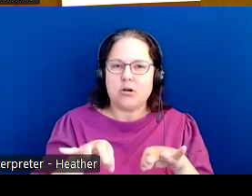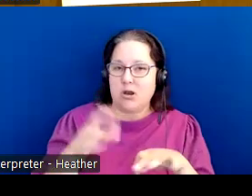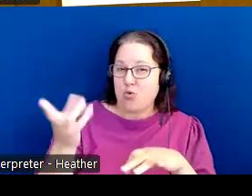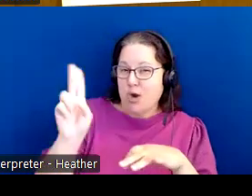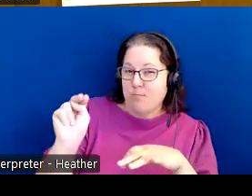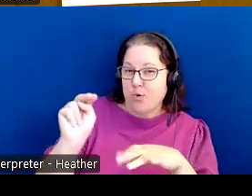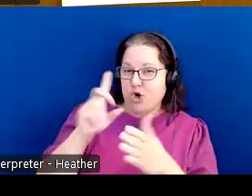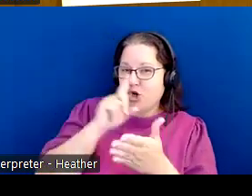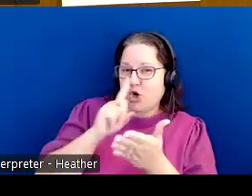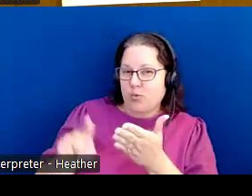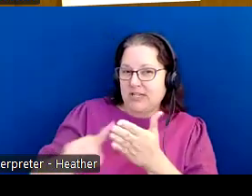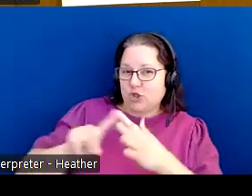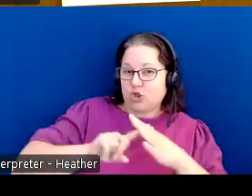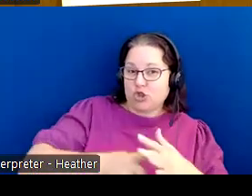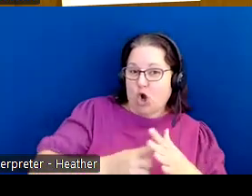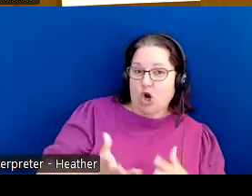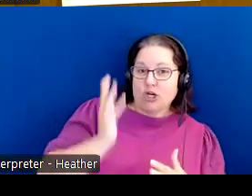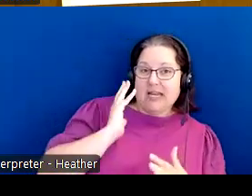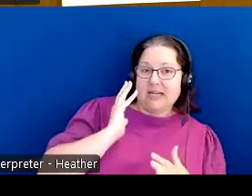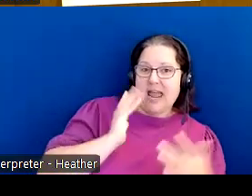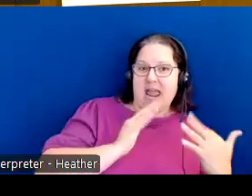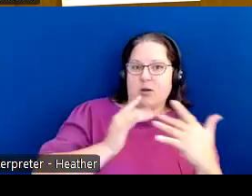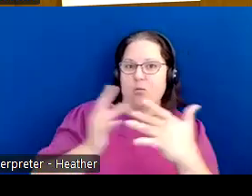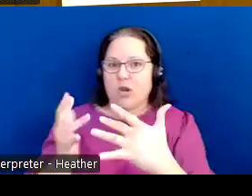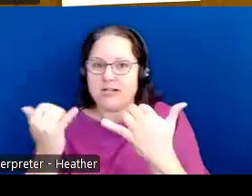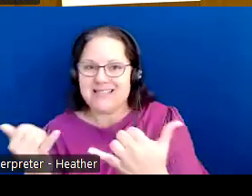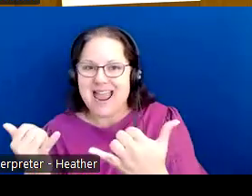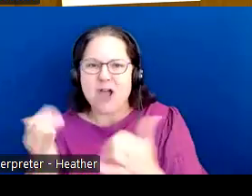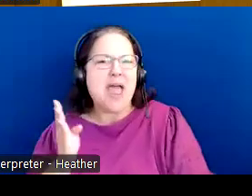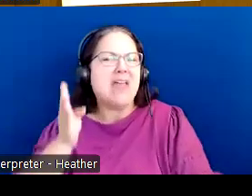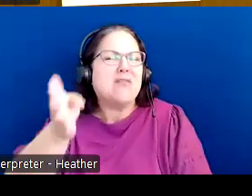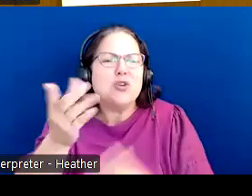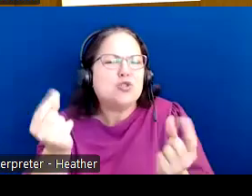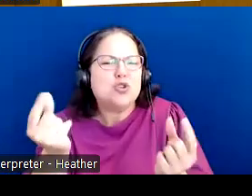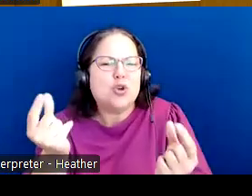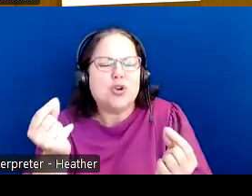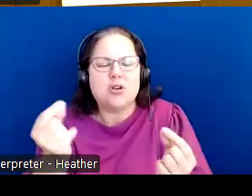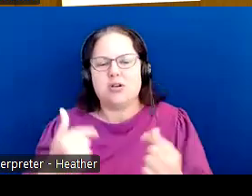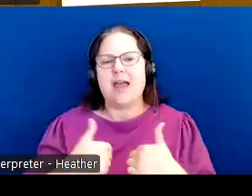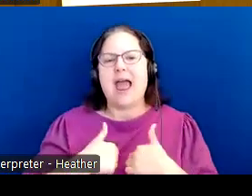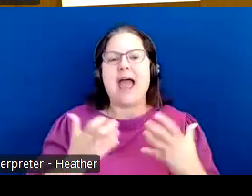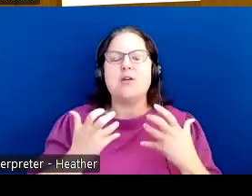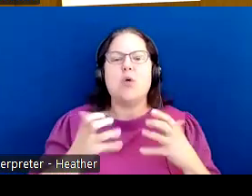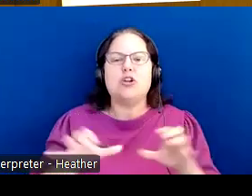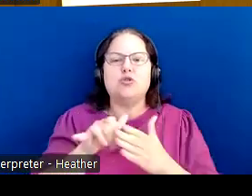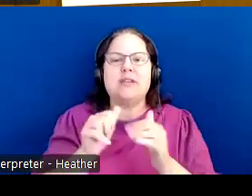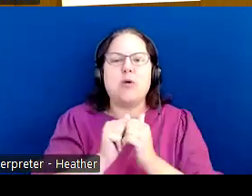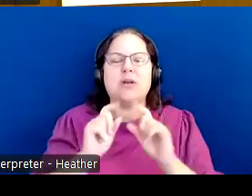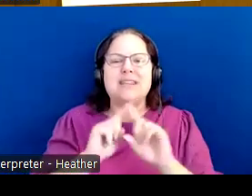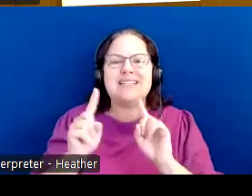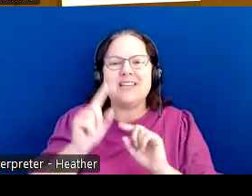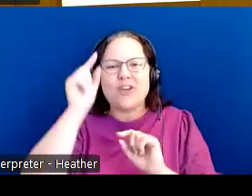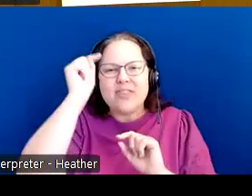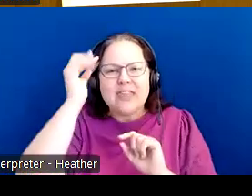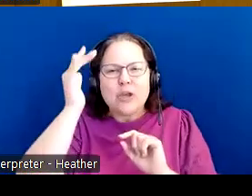started and where we are now, and where we should go. And I like doing it just according to the different theoretical models as